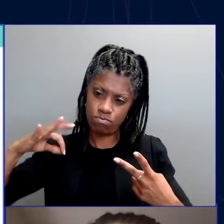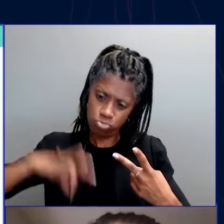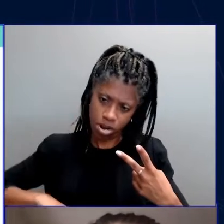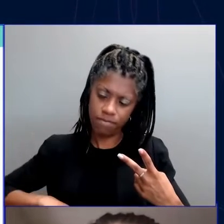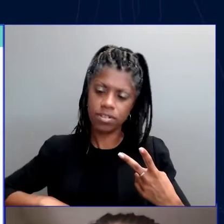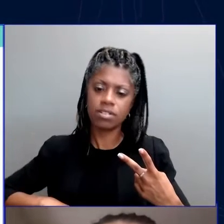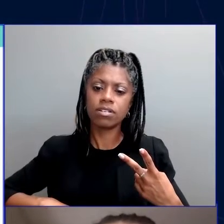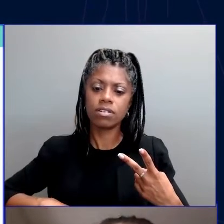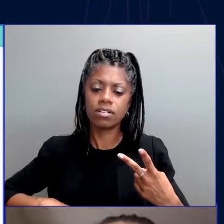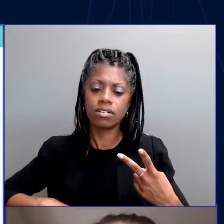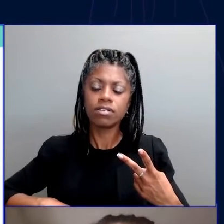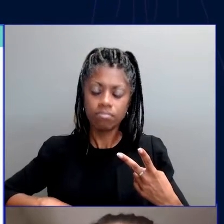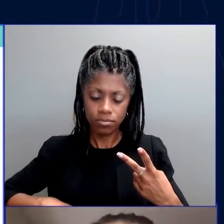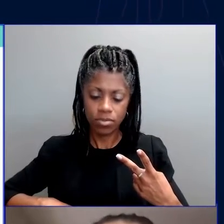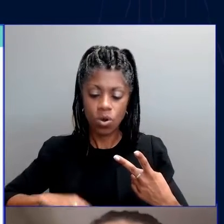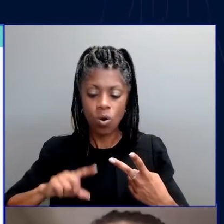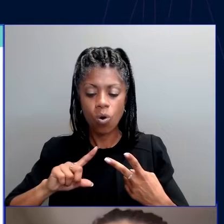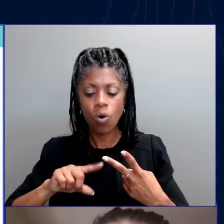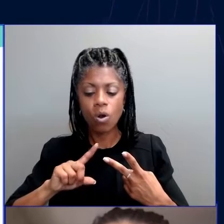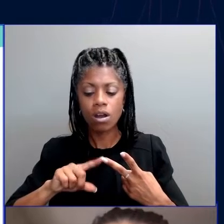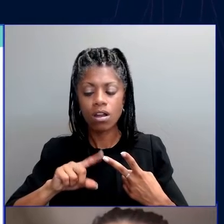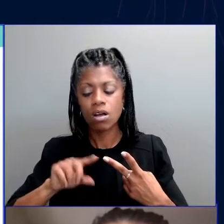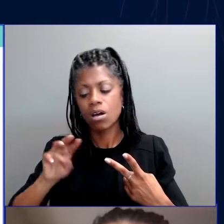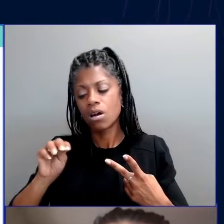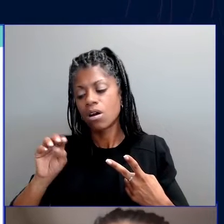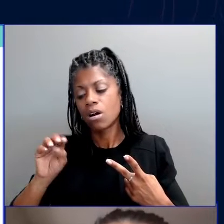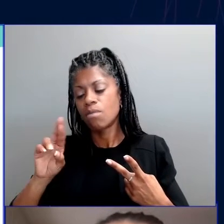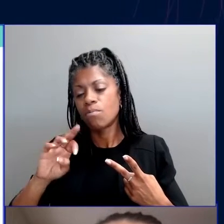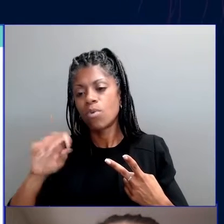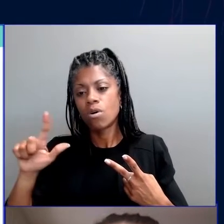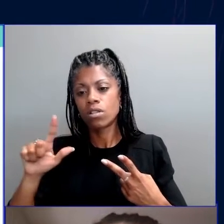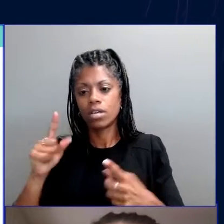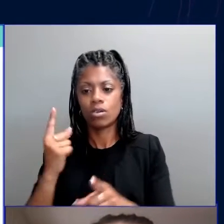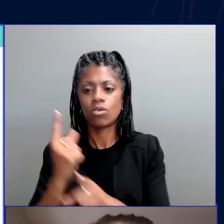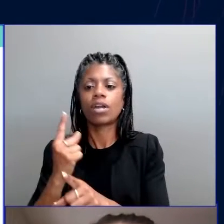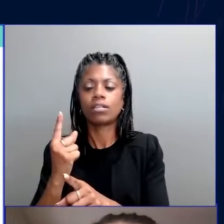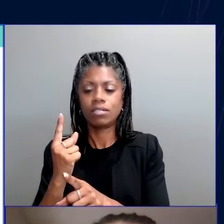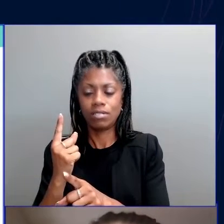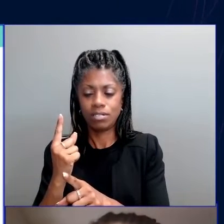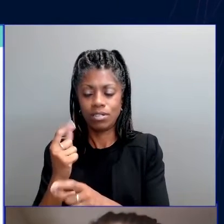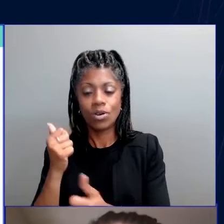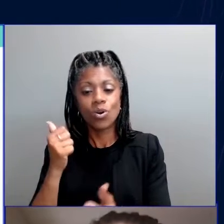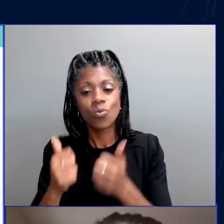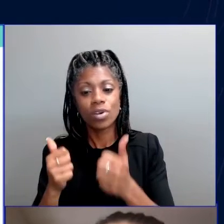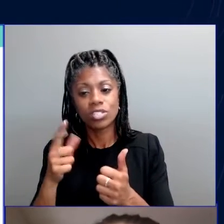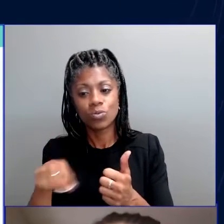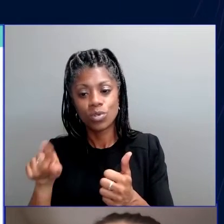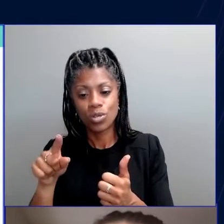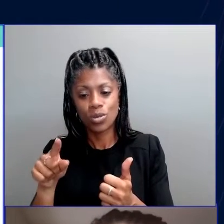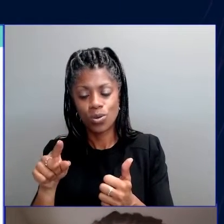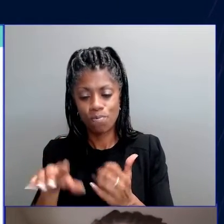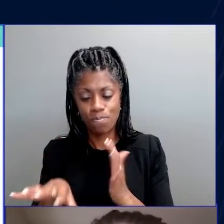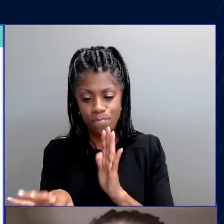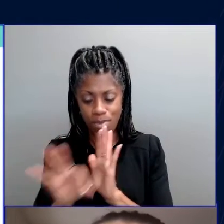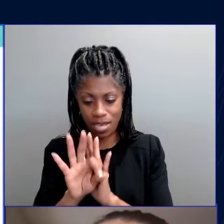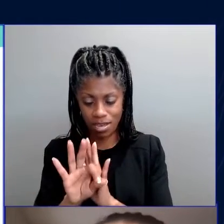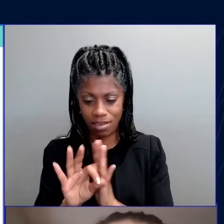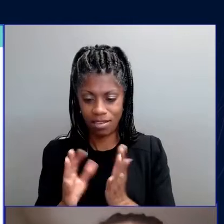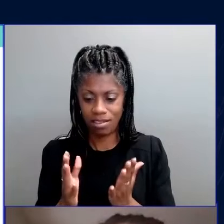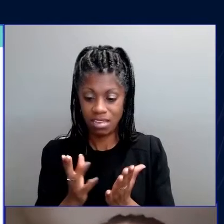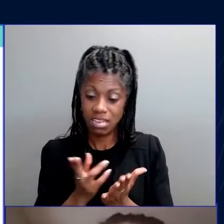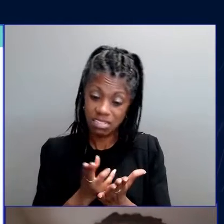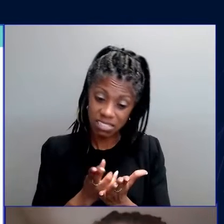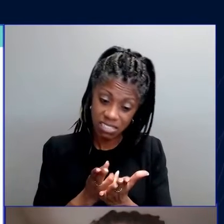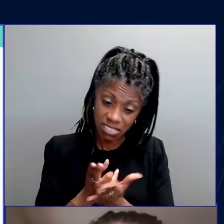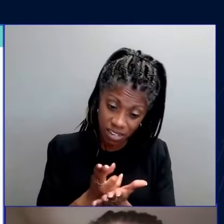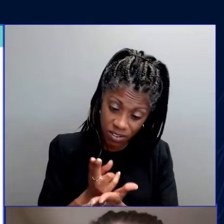right, the thing that aligns with our values. In the process of living with integrity and living in my values, I have